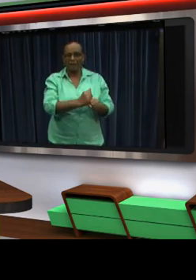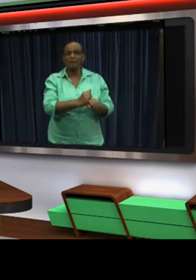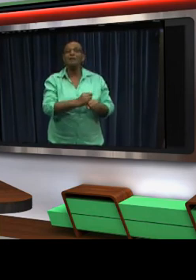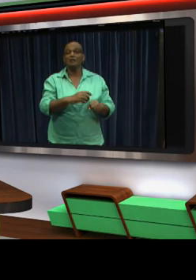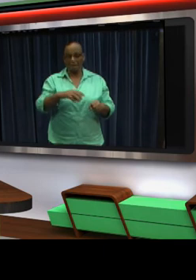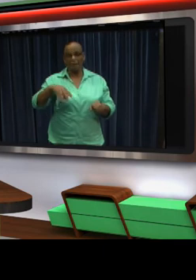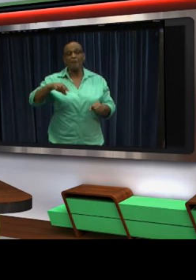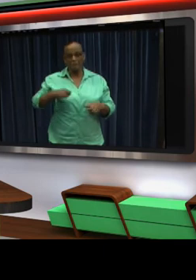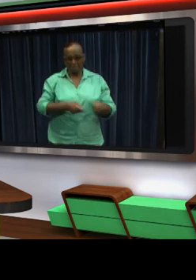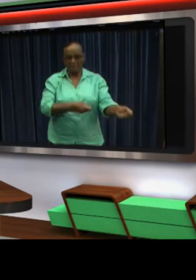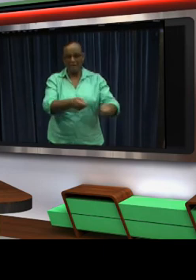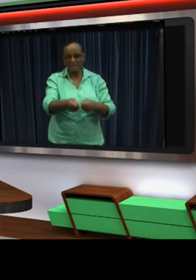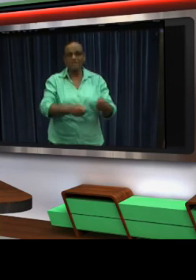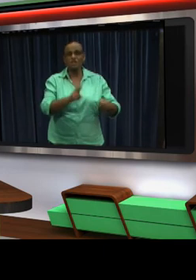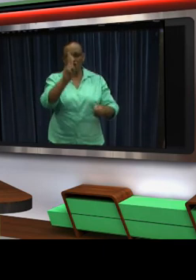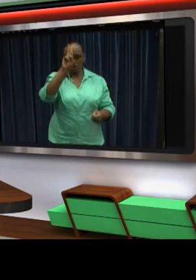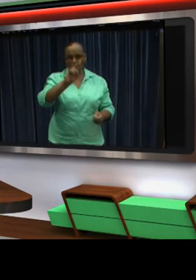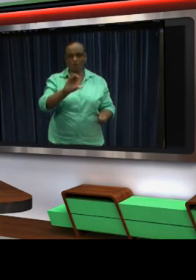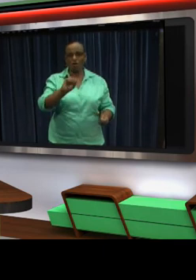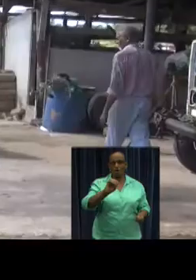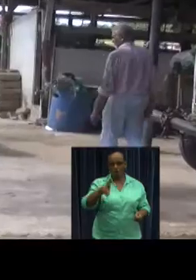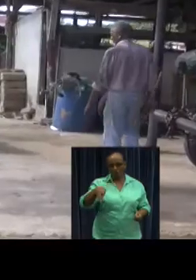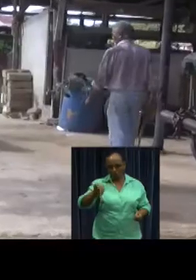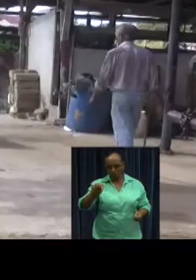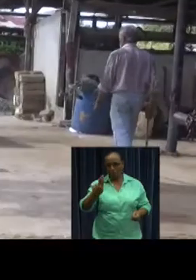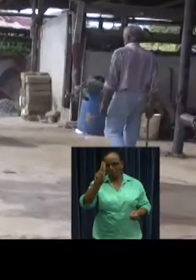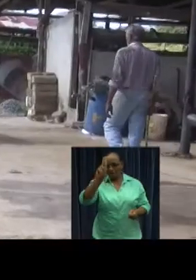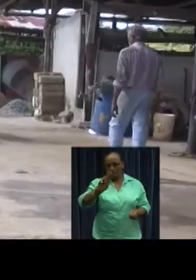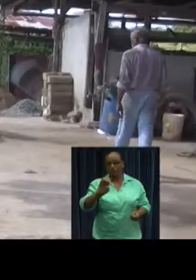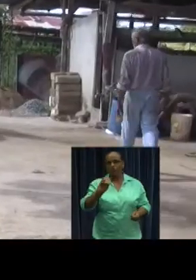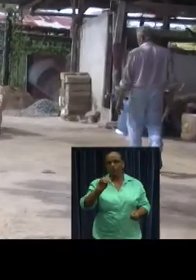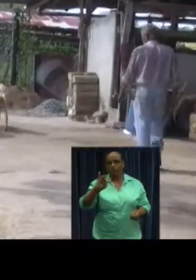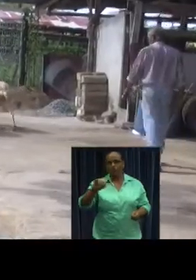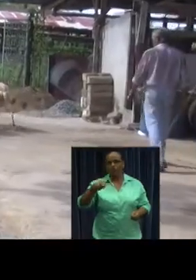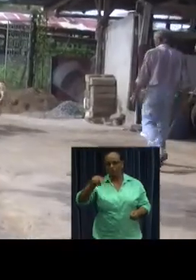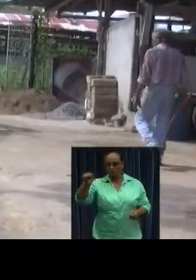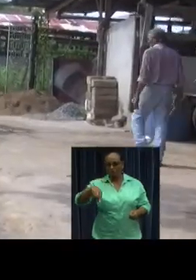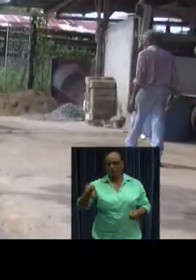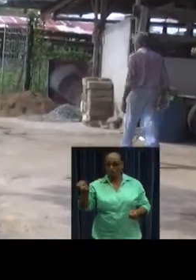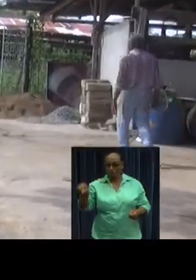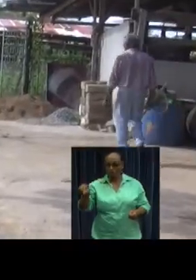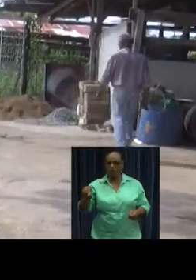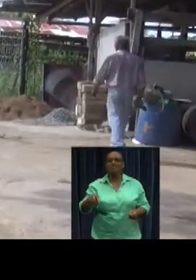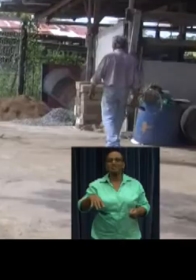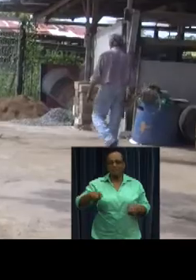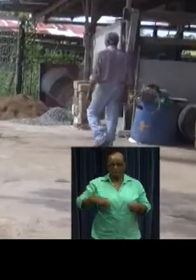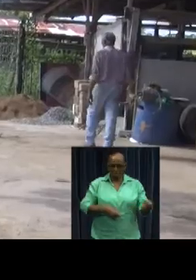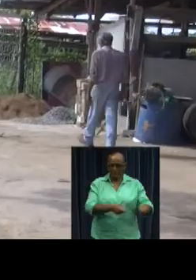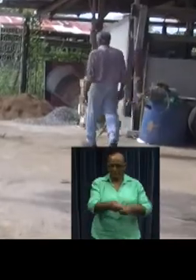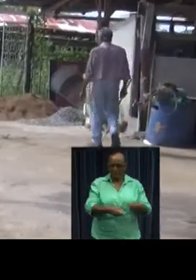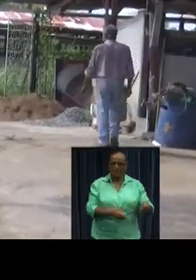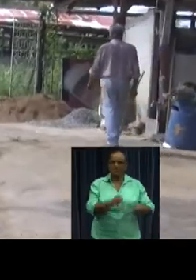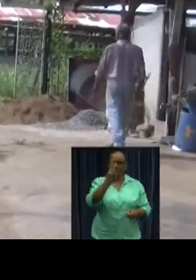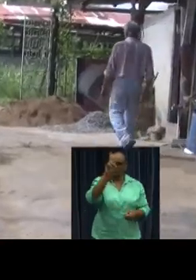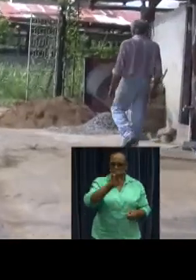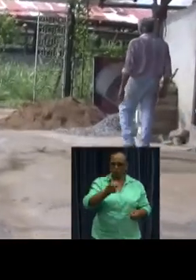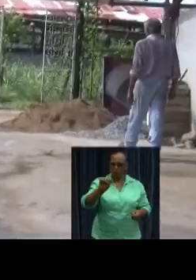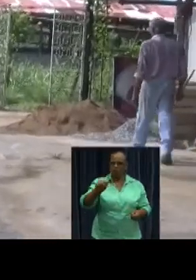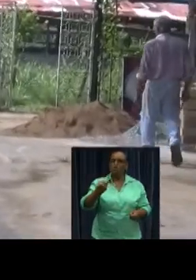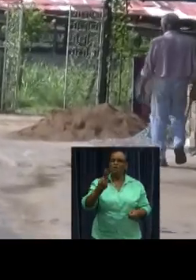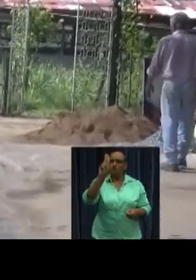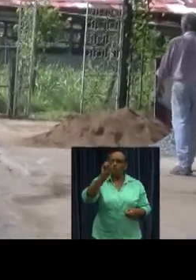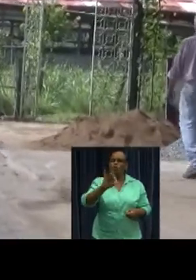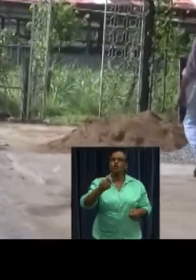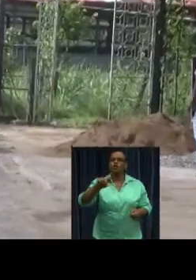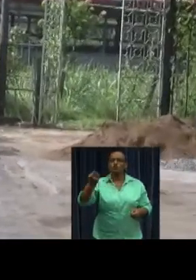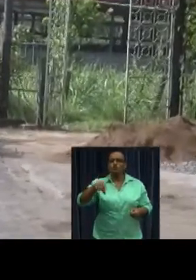to increase production within the sector. The president of the organization, Robbie Garage, says that the goal